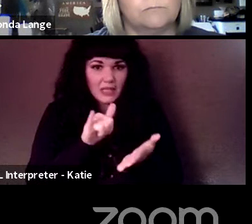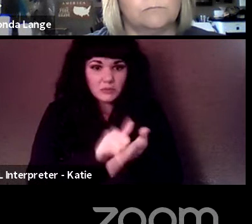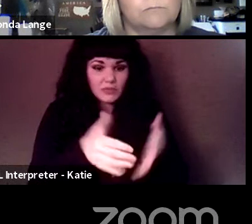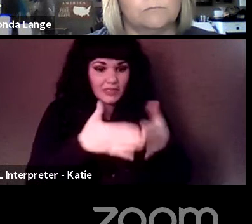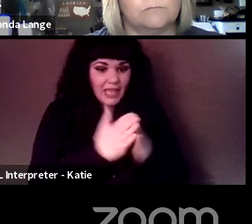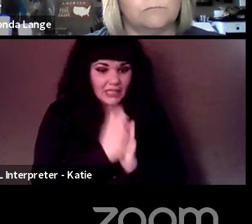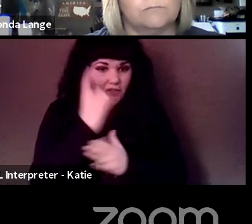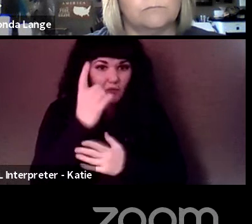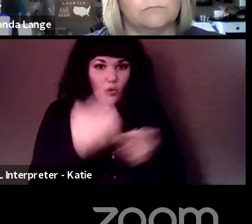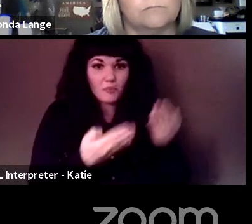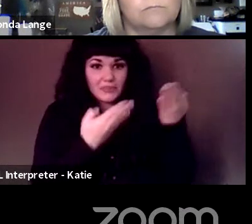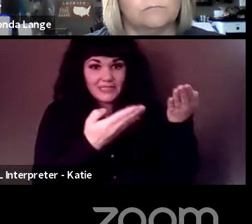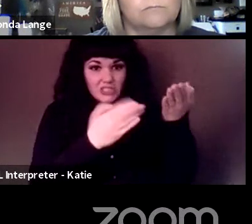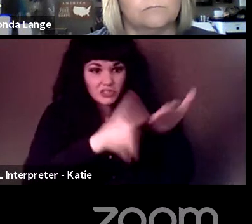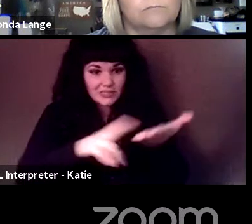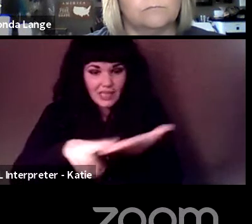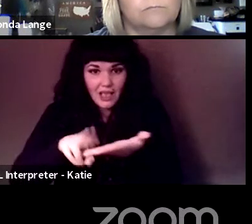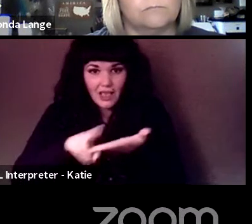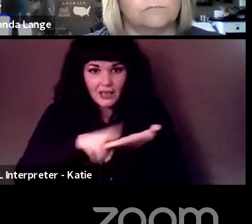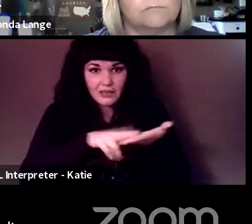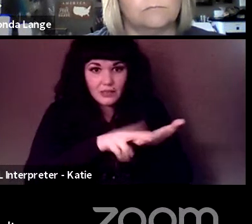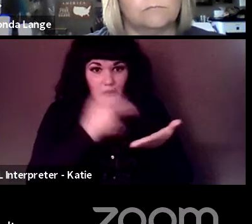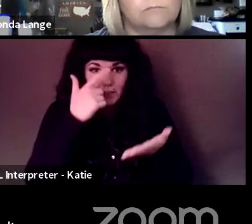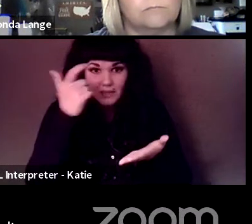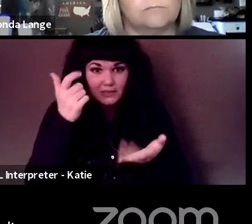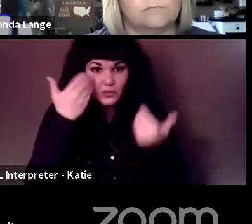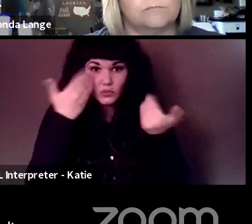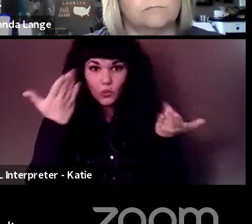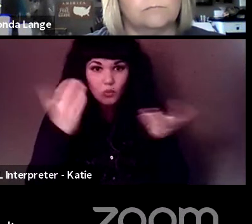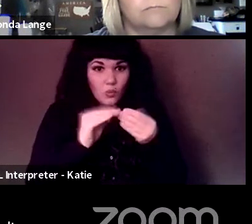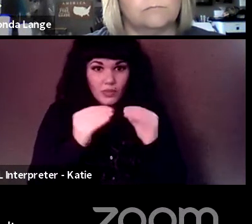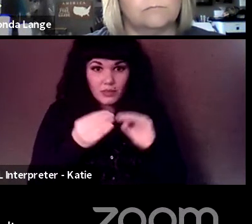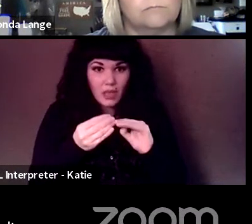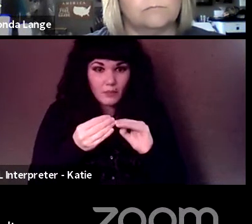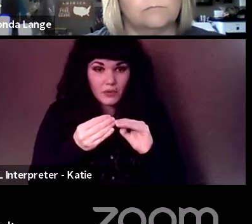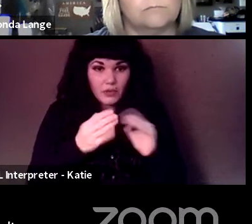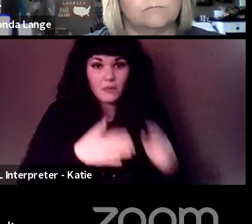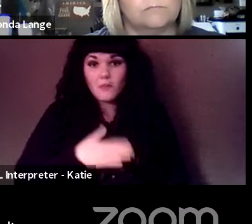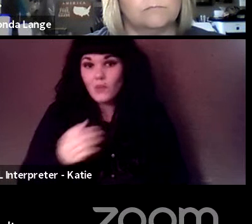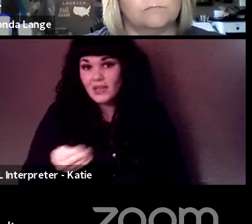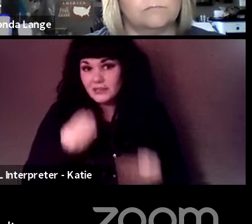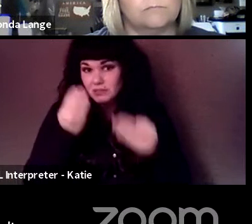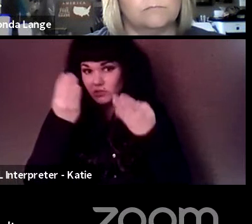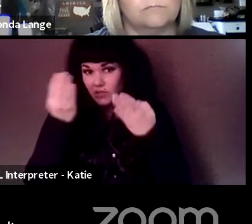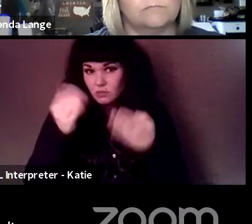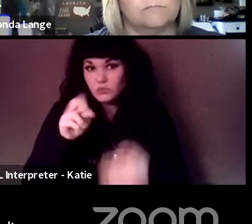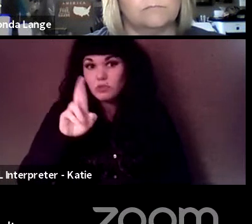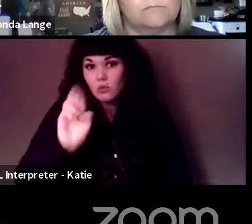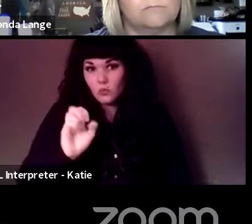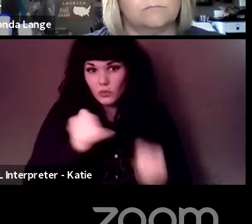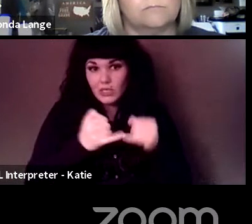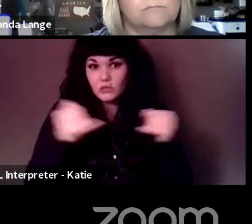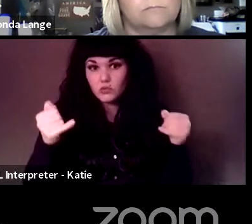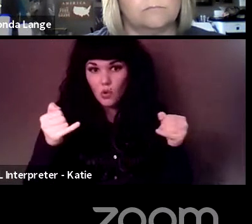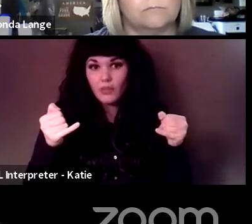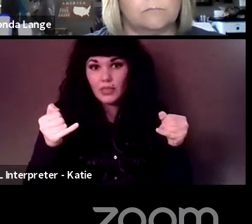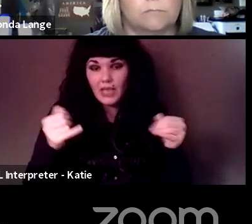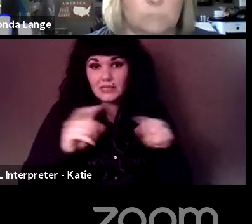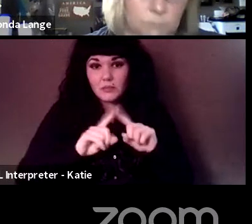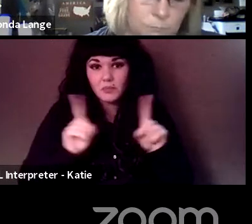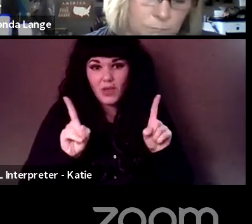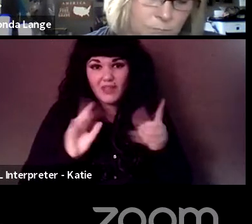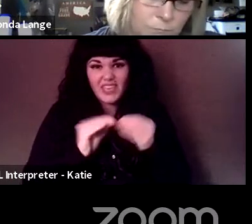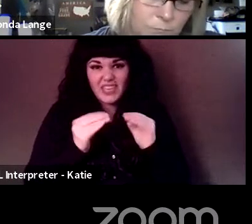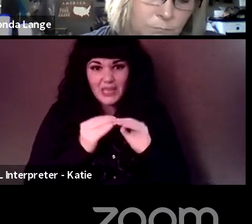number. My suggestion would have been to redraw the lines, but to leave the number the same. I